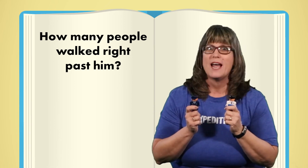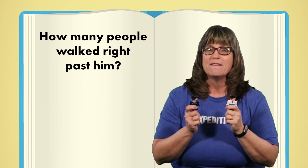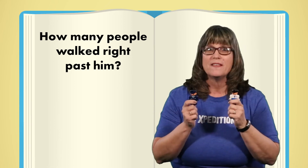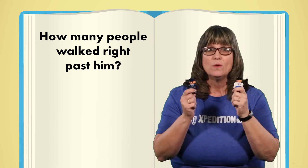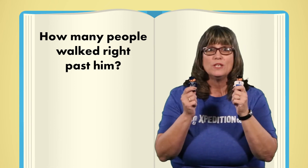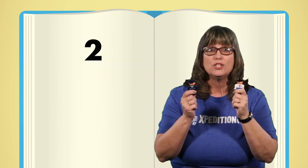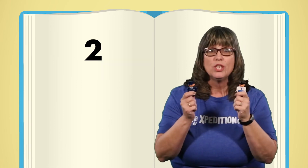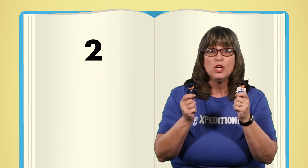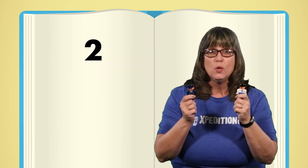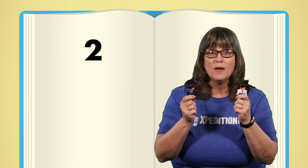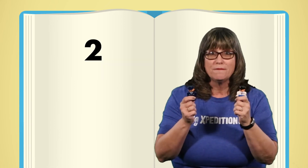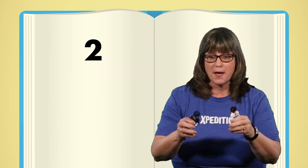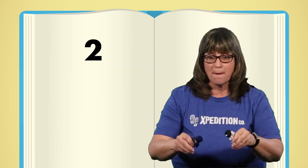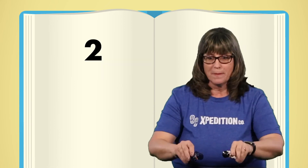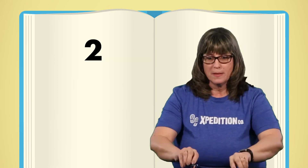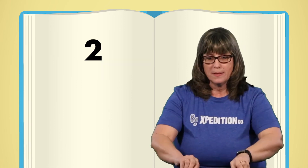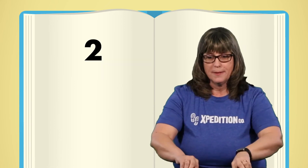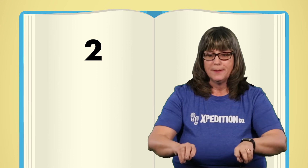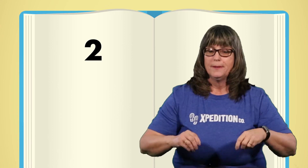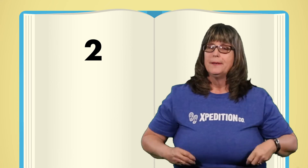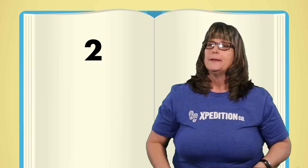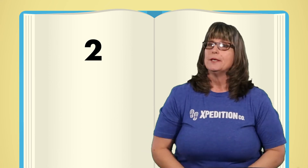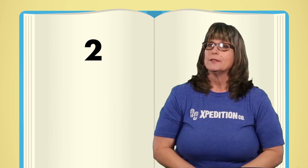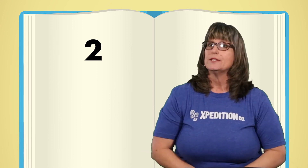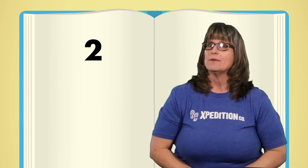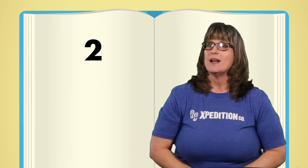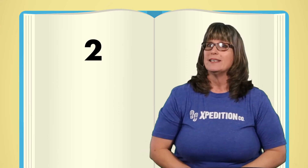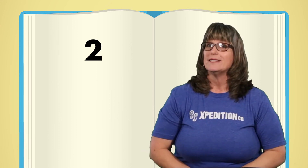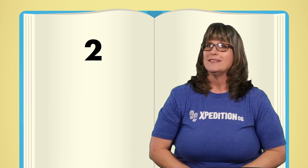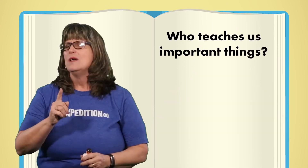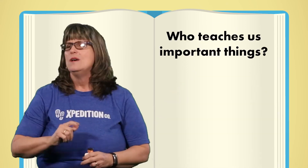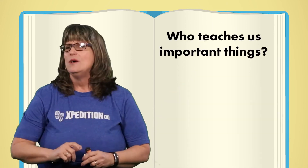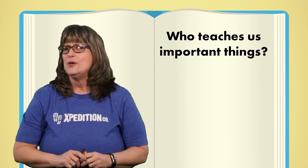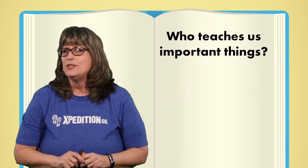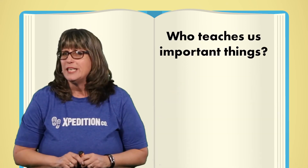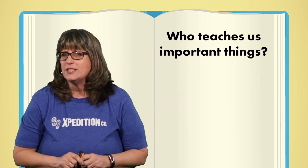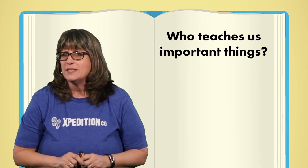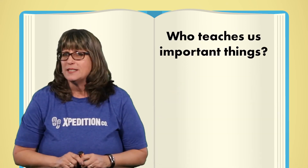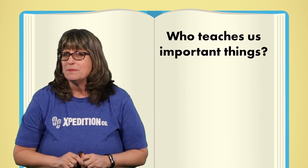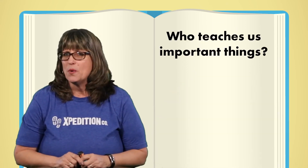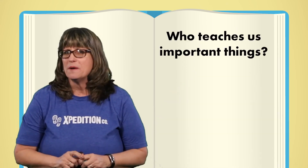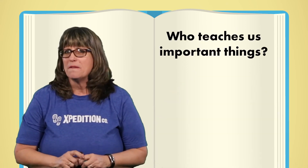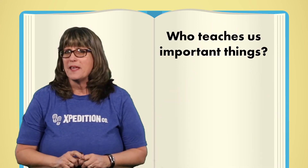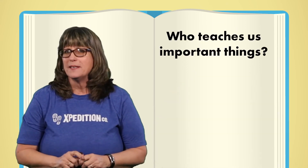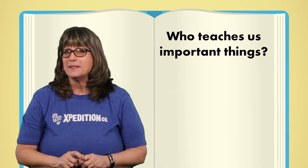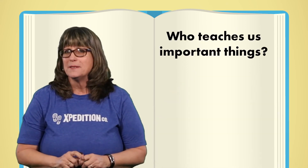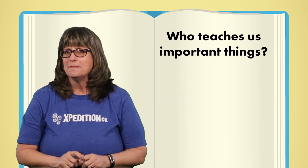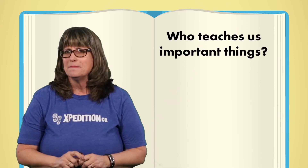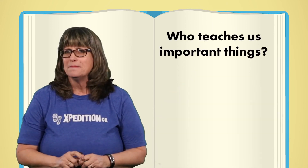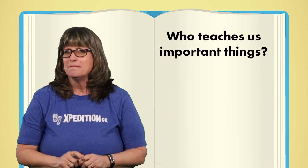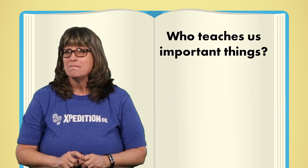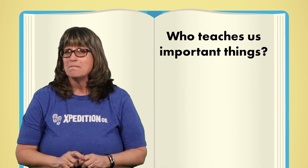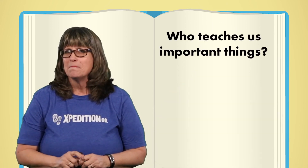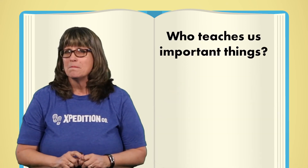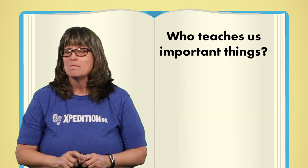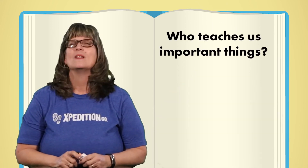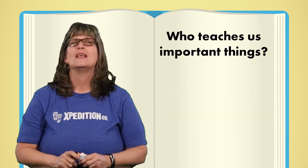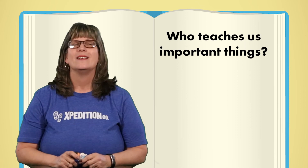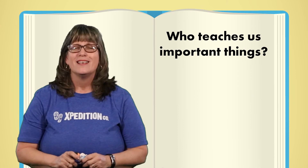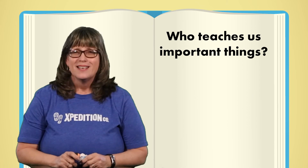You're right, there was two of them. You're so right. Who teaches us important things?